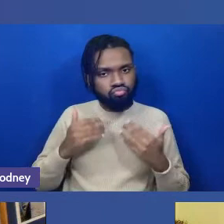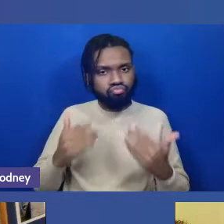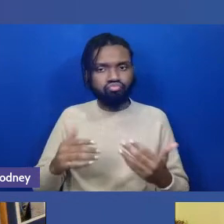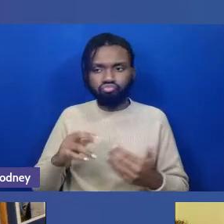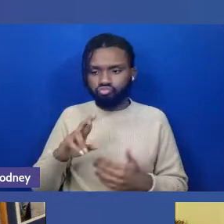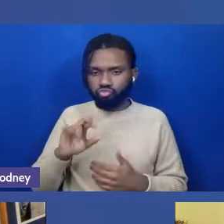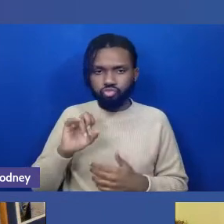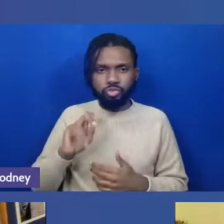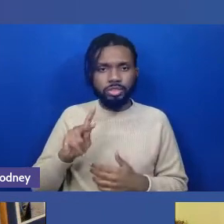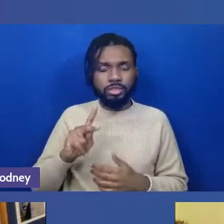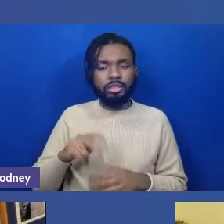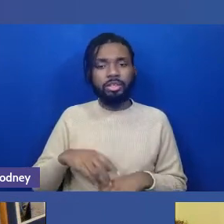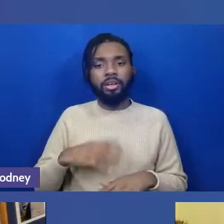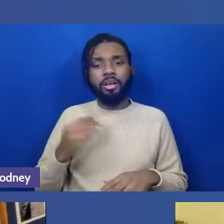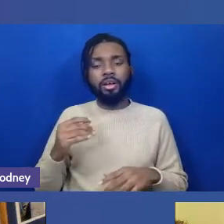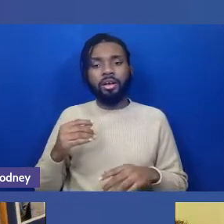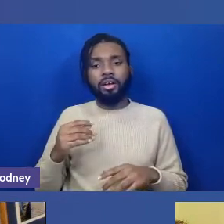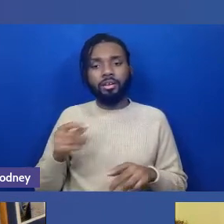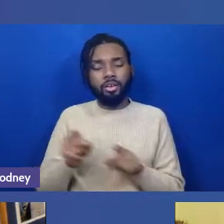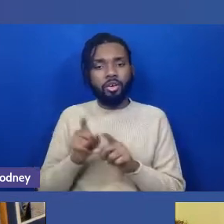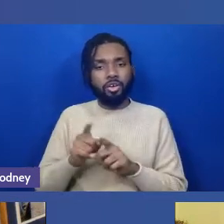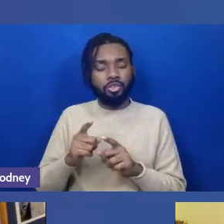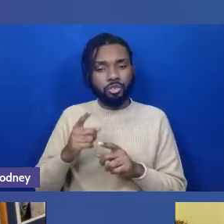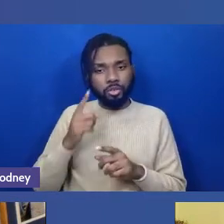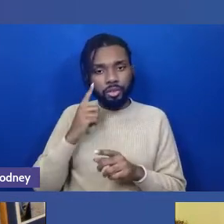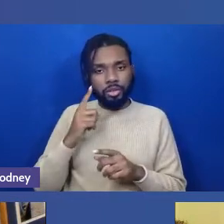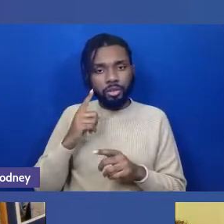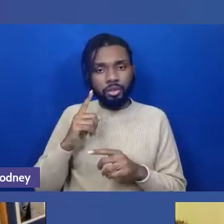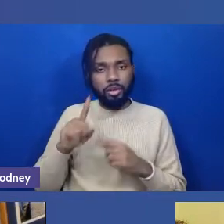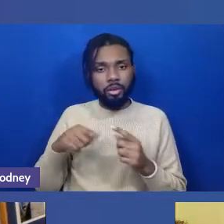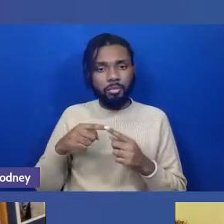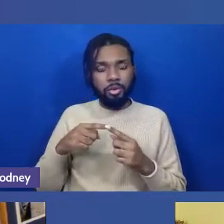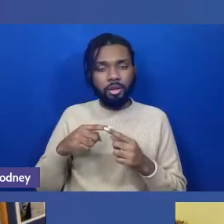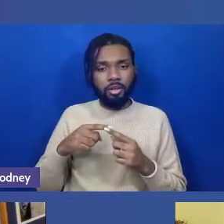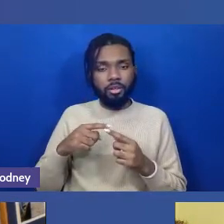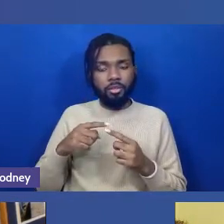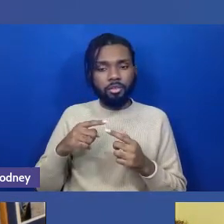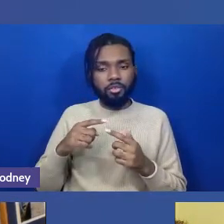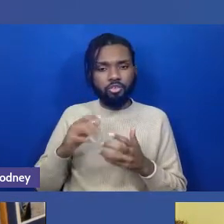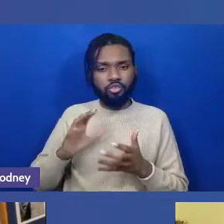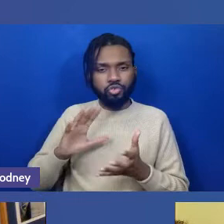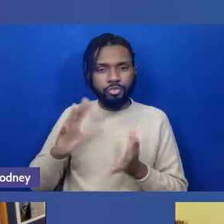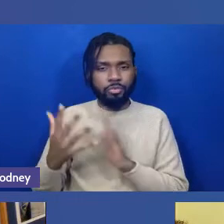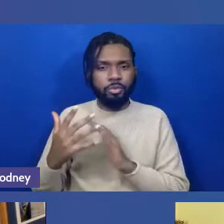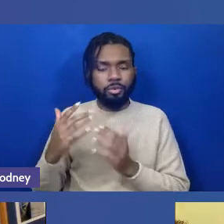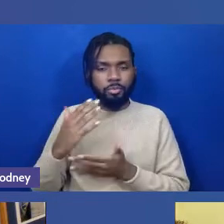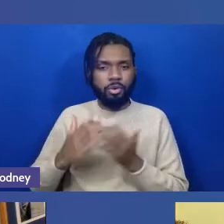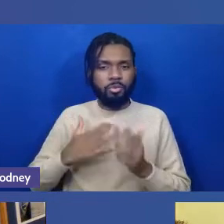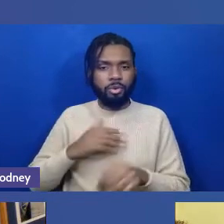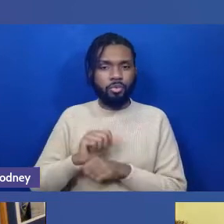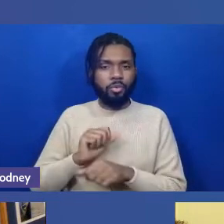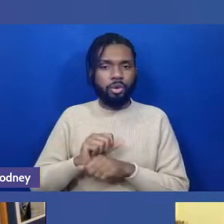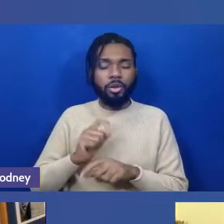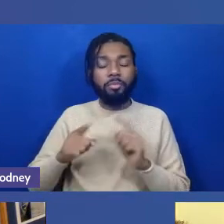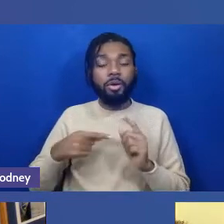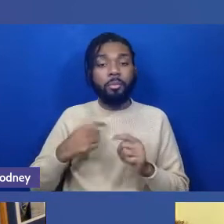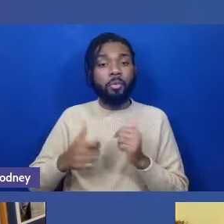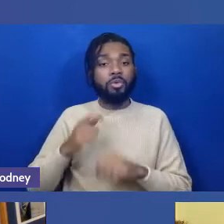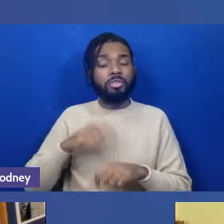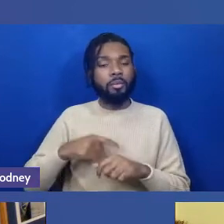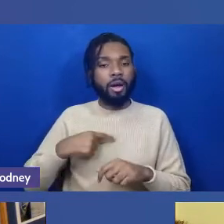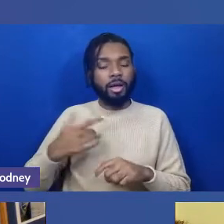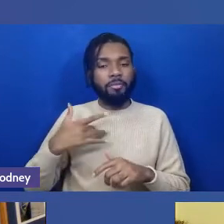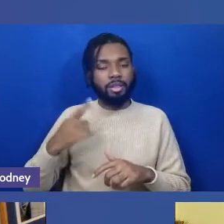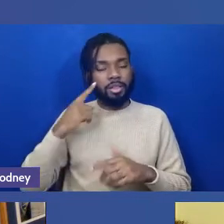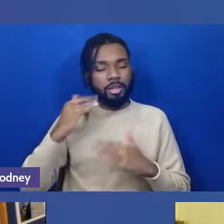what I feel to be a more transformational capacity to the work that I'm bringing to people. I think the mistake is always underestimating who's across the table